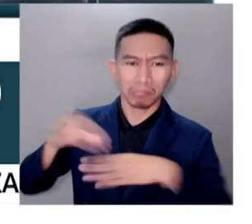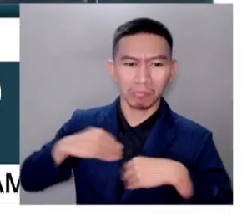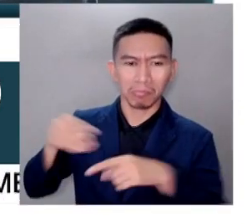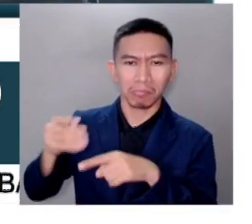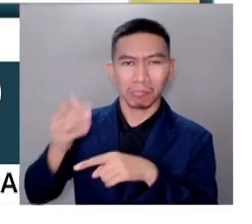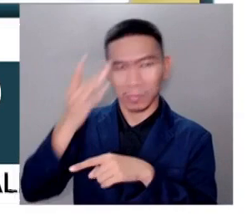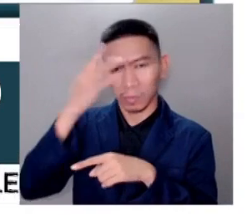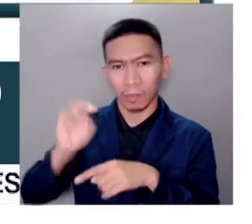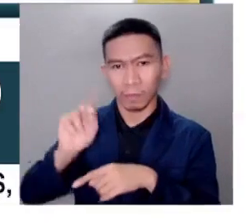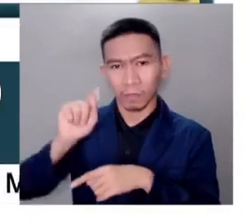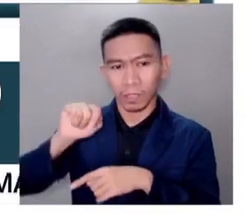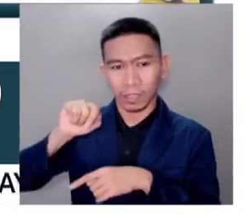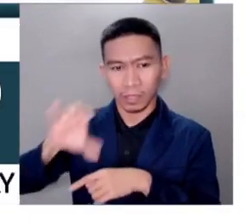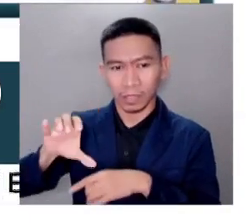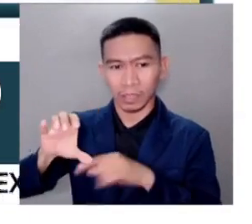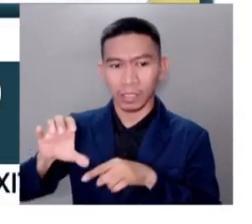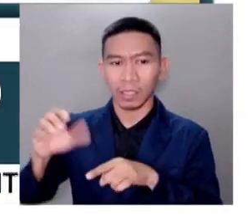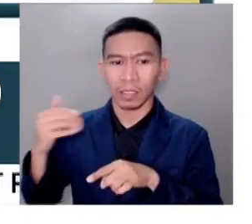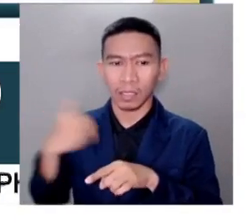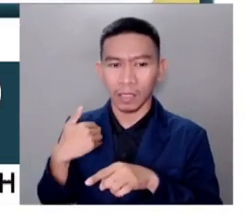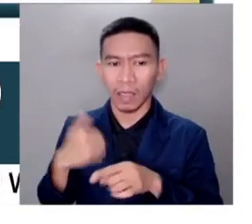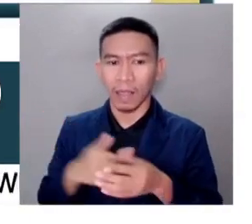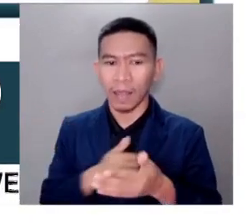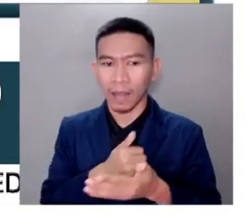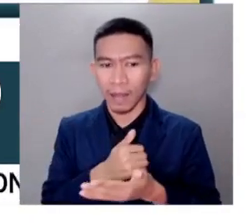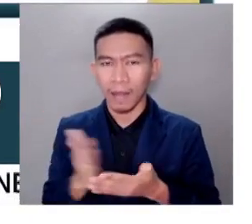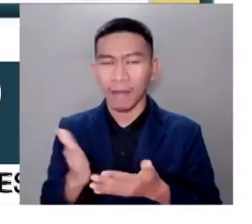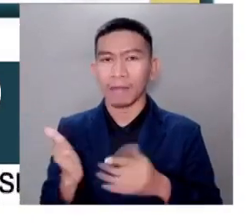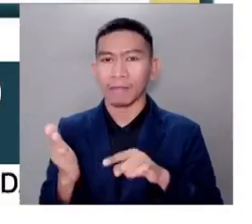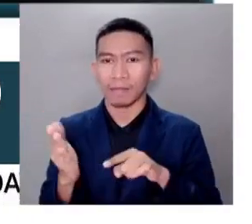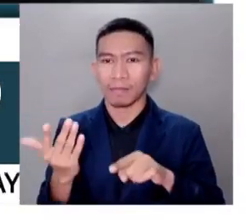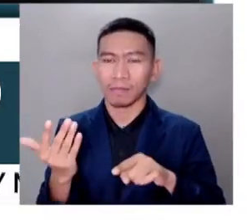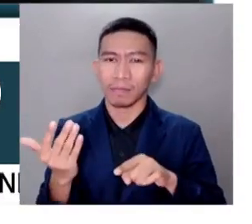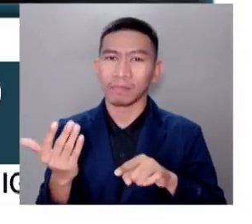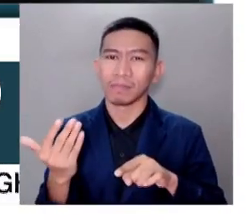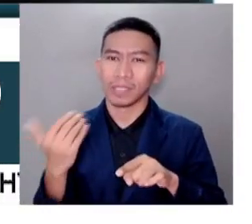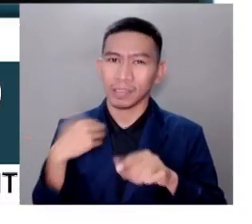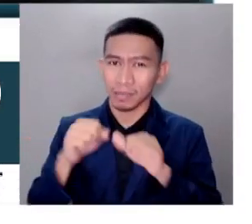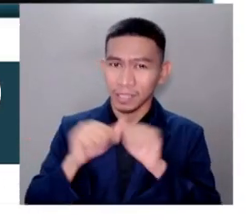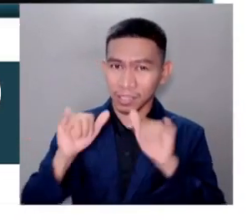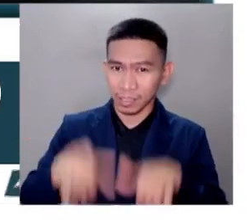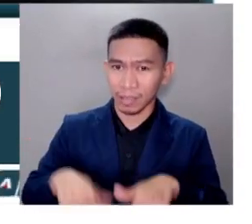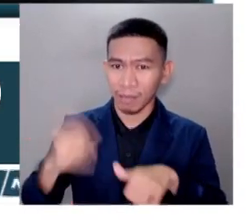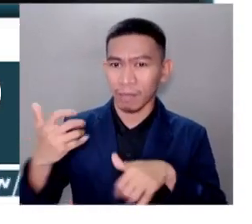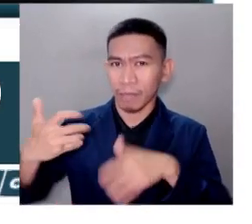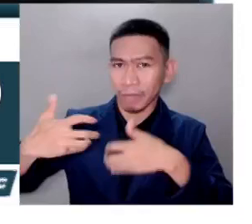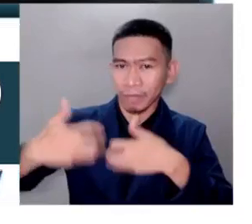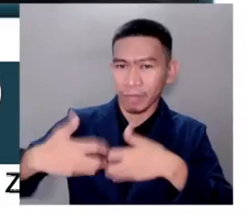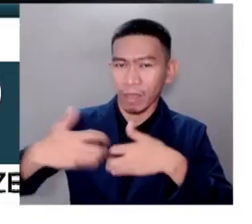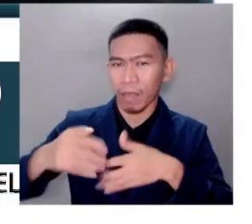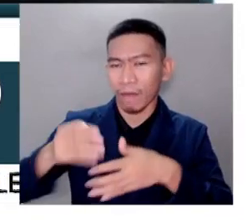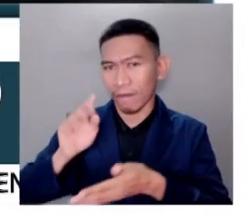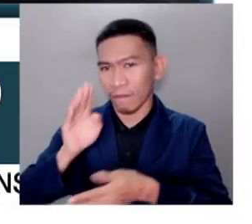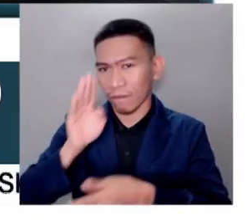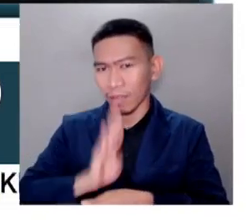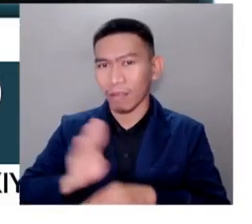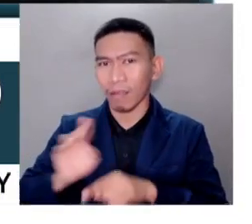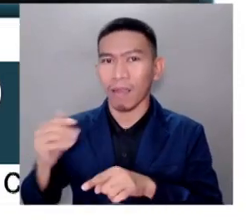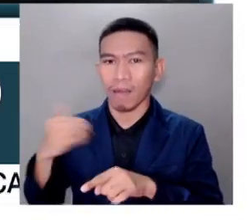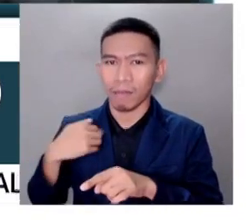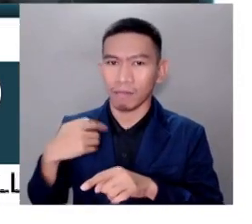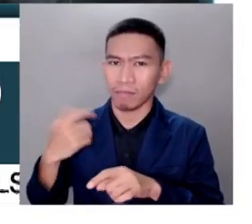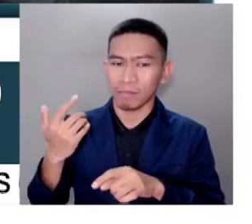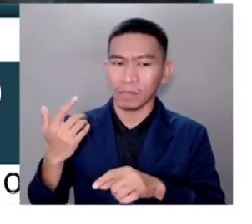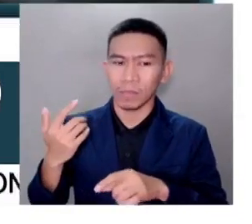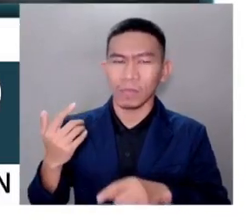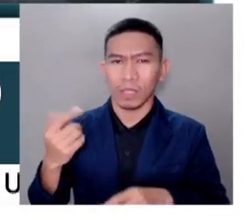charged in terms of data interference and system interference. And I think it's very worrying the way that